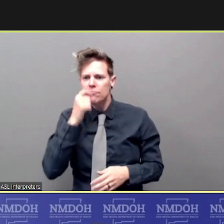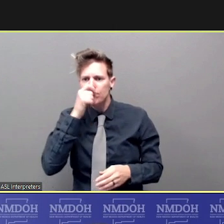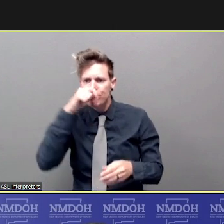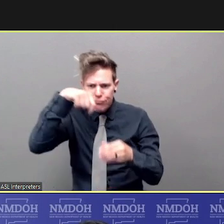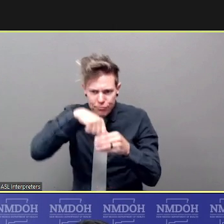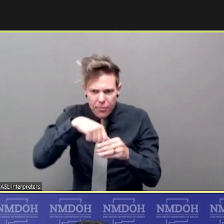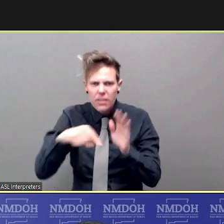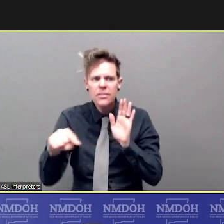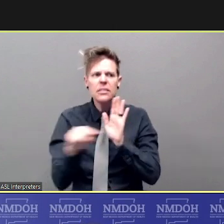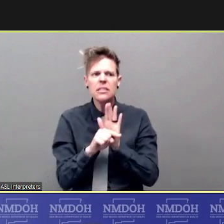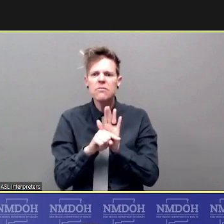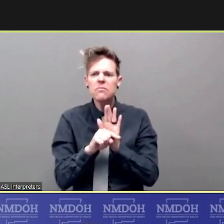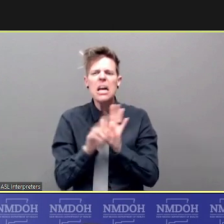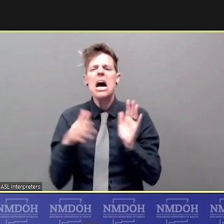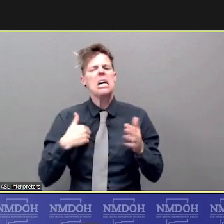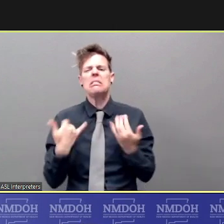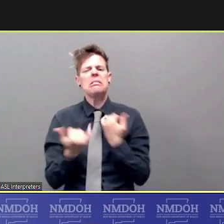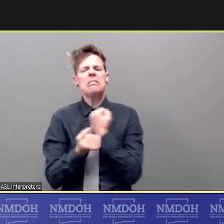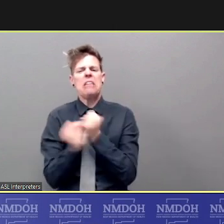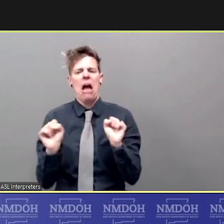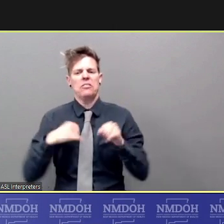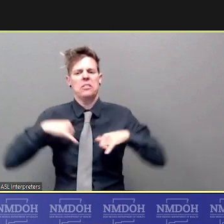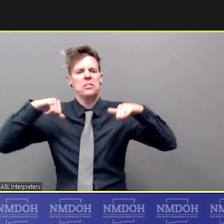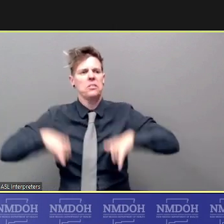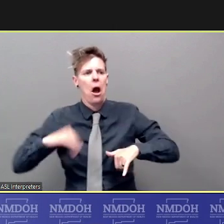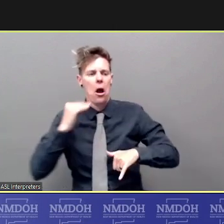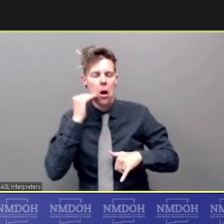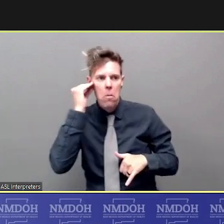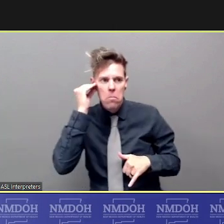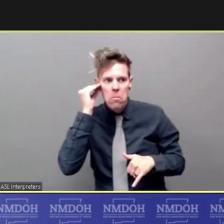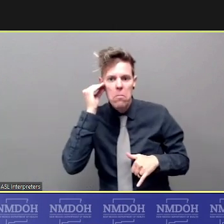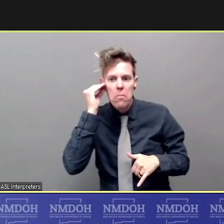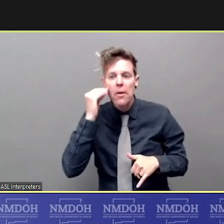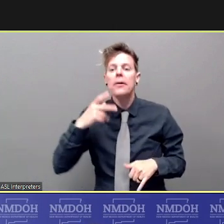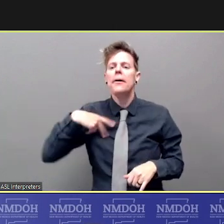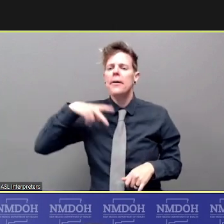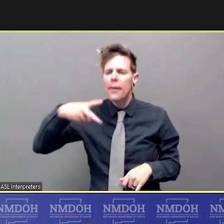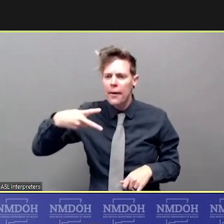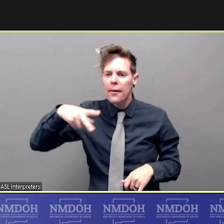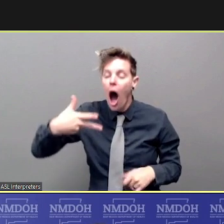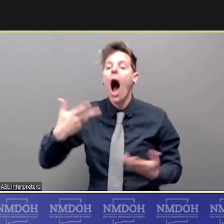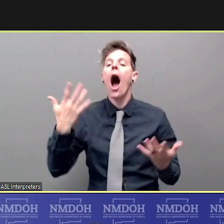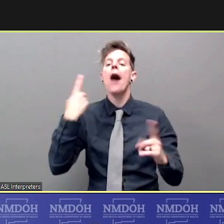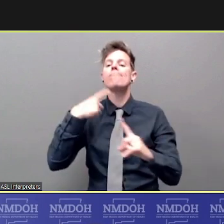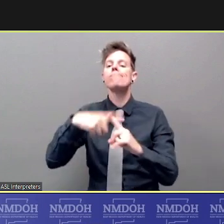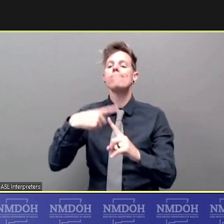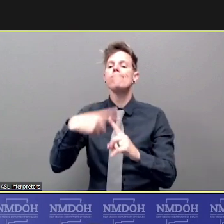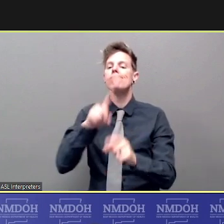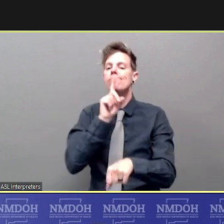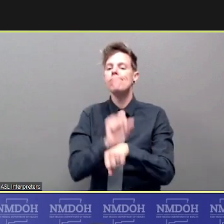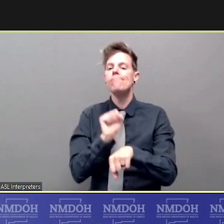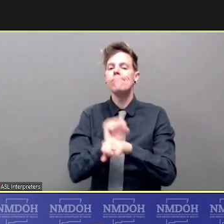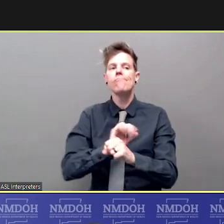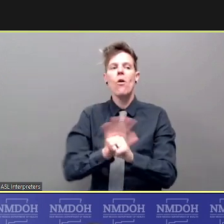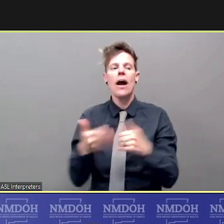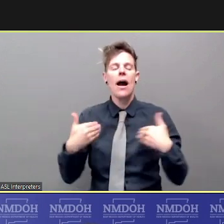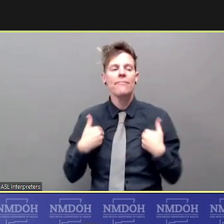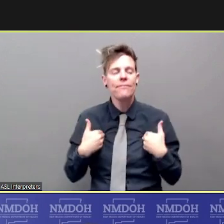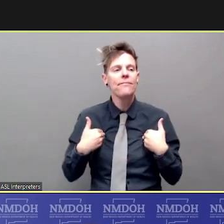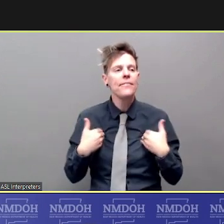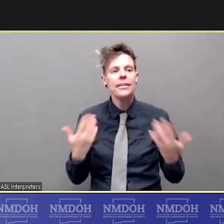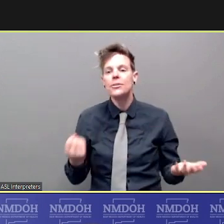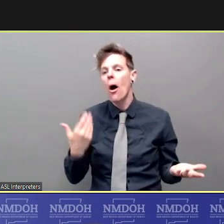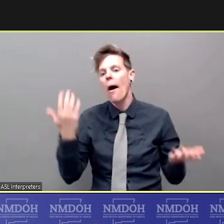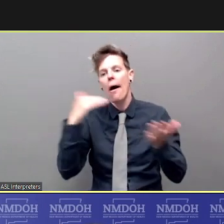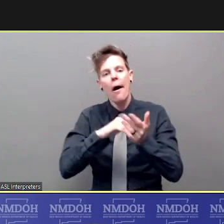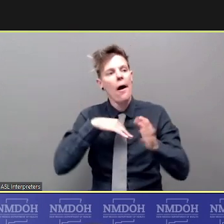of symptoms. So just kind of little reminders that, yes, get your booster. If you are, like